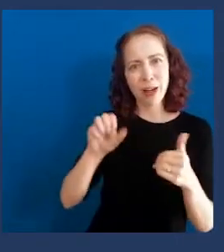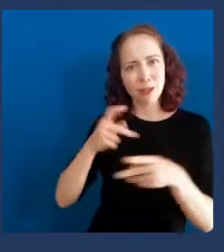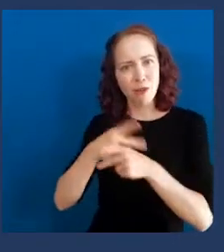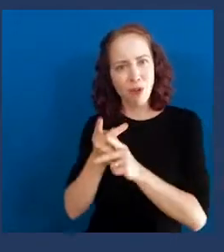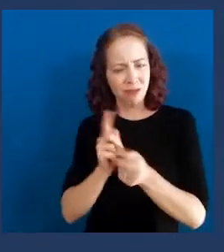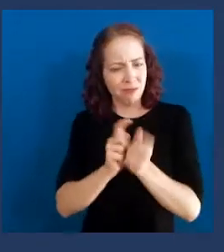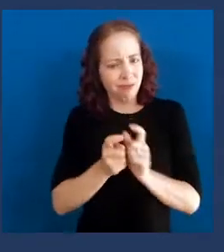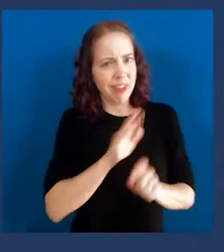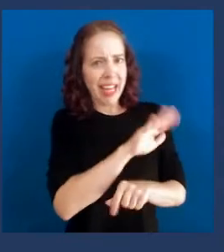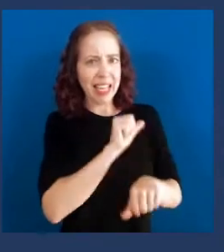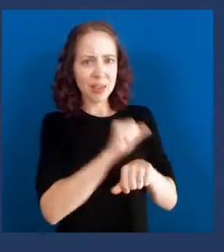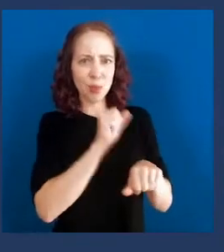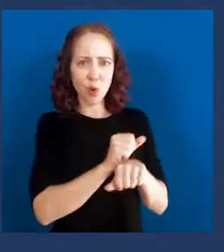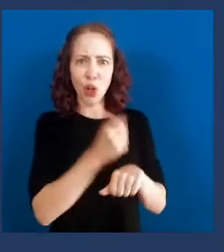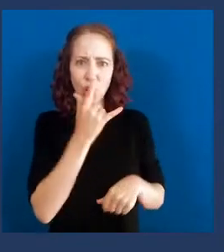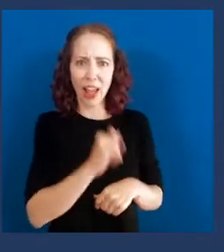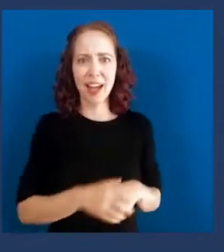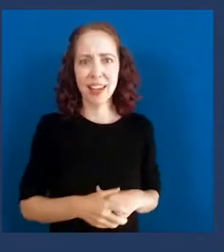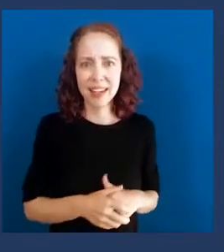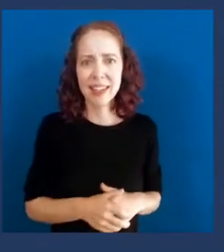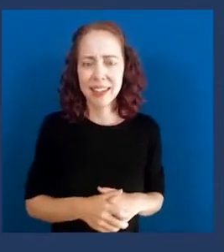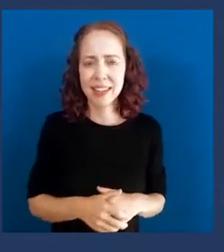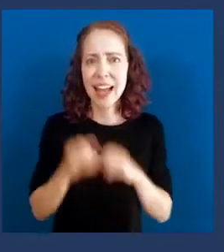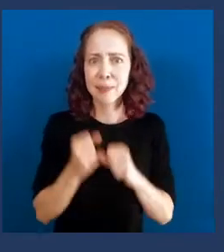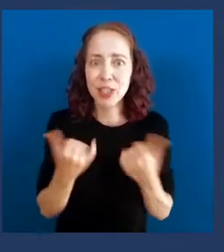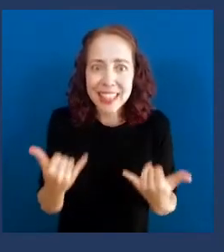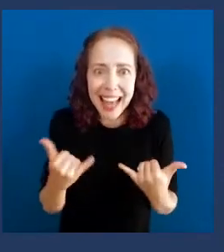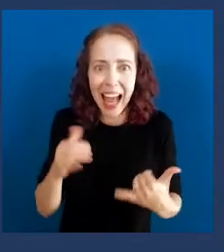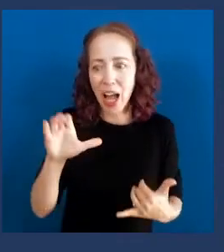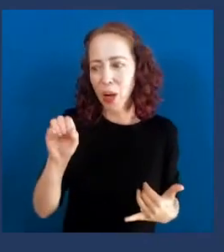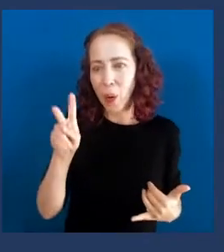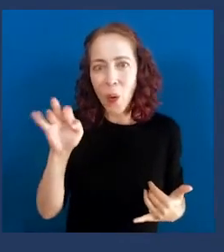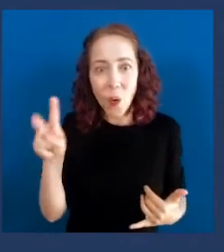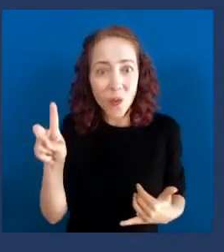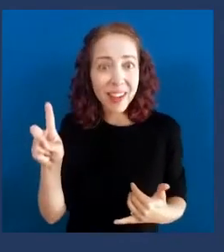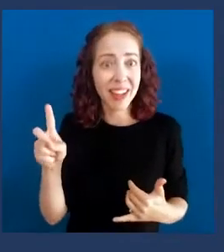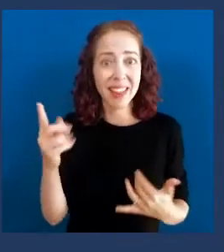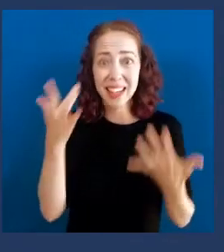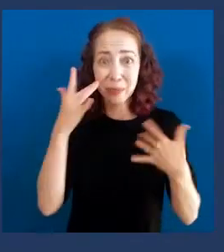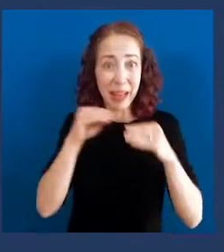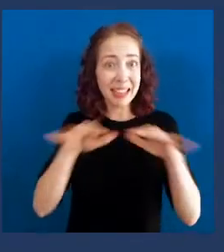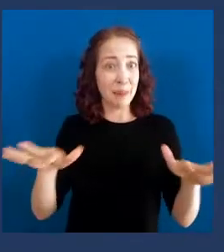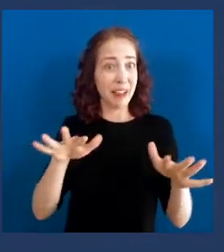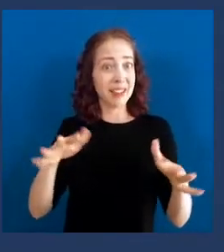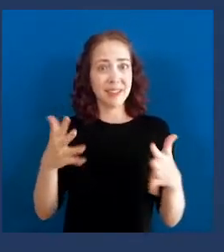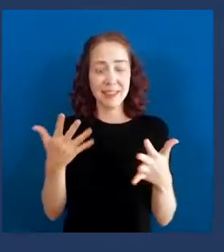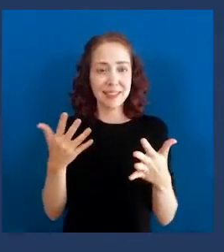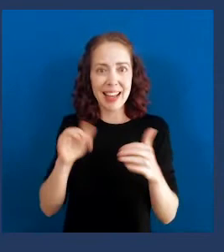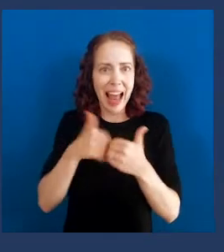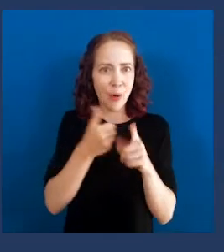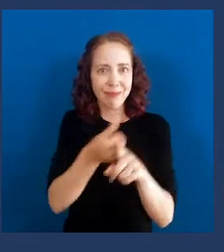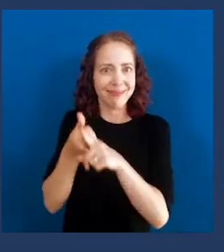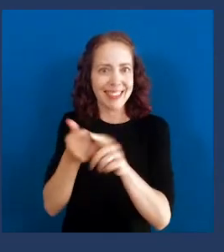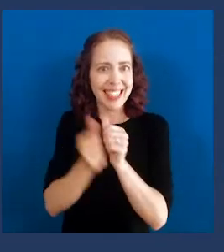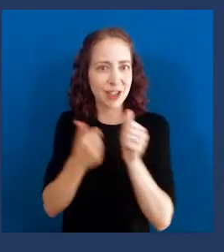working, especially in this time of COVID, especially through this pandemic and what it means to each one of us.